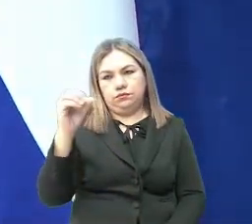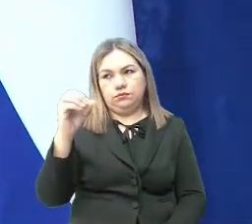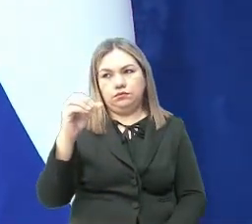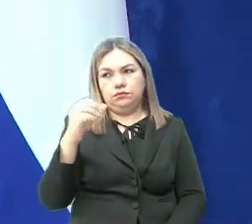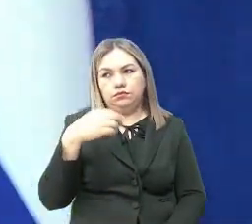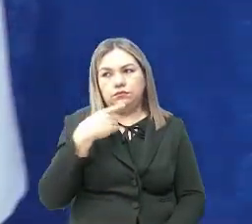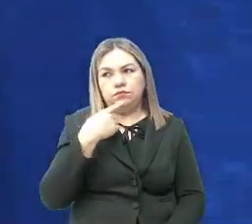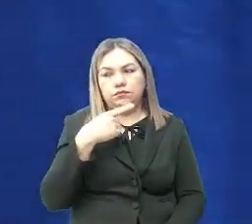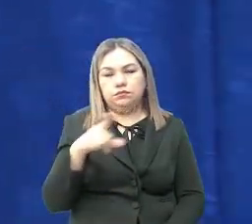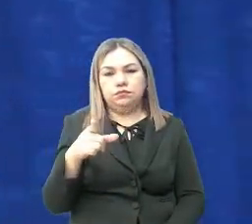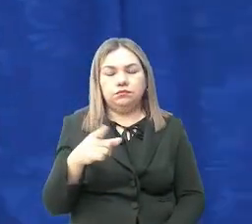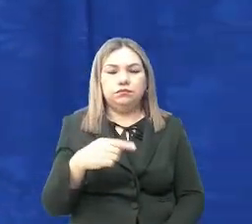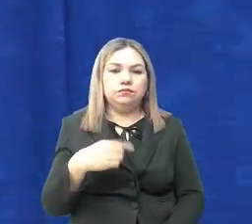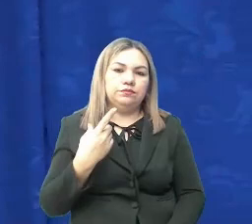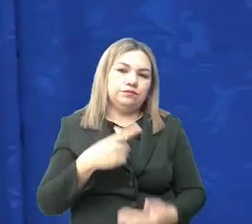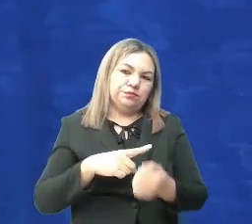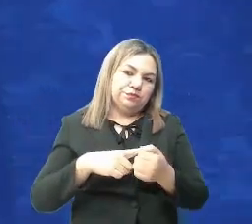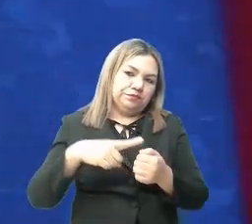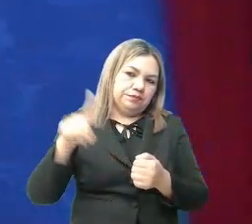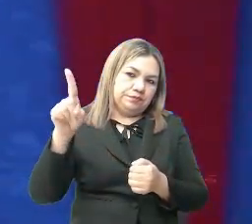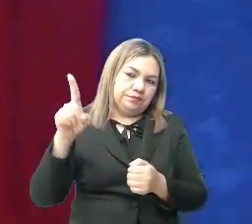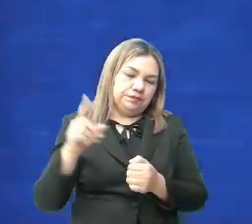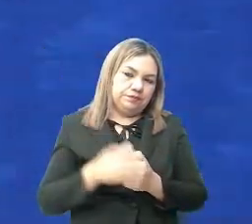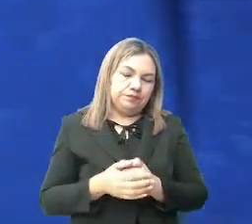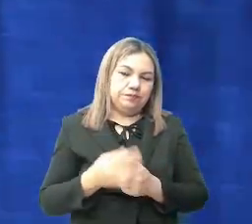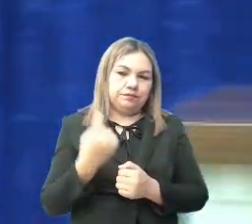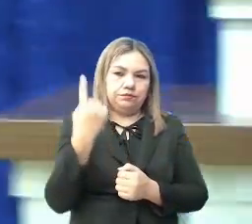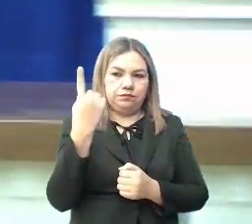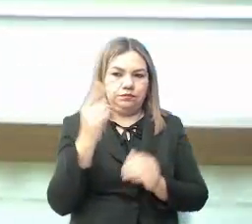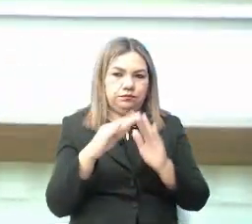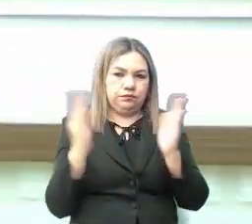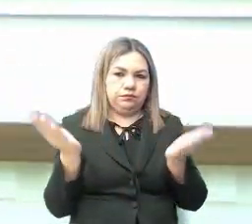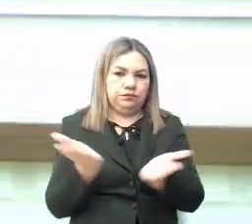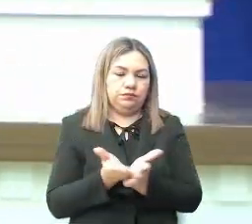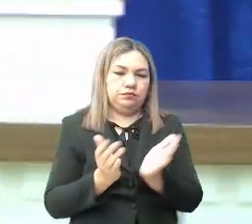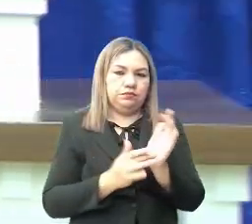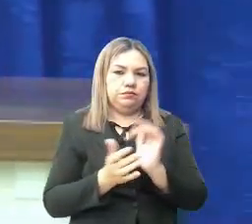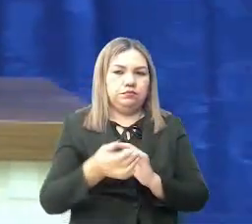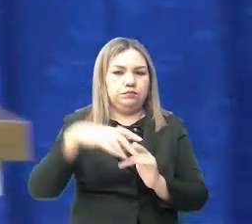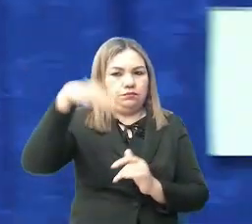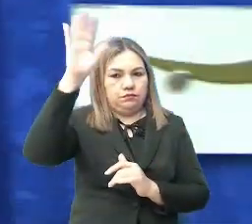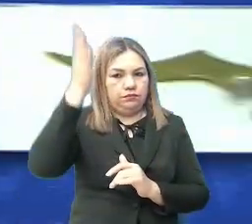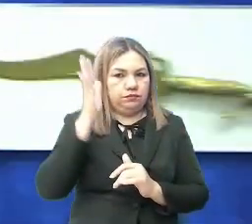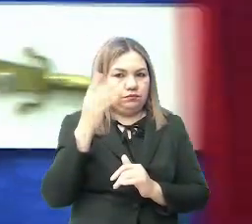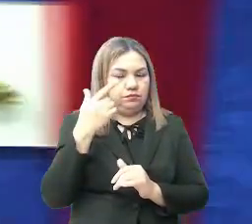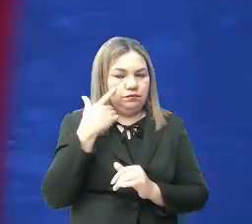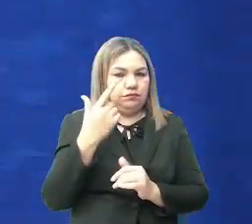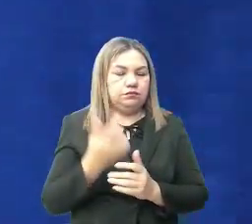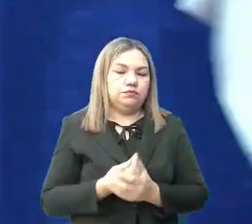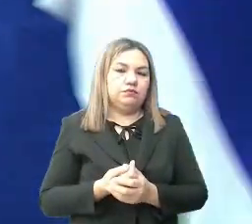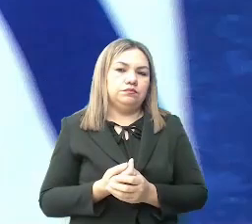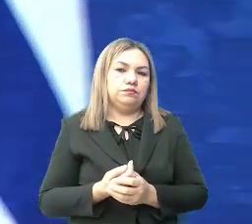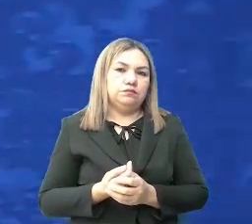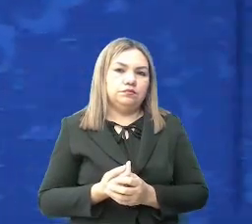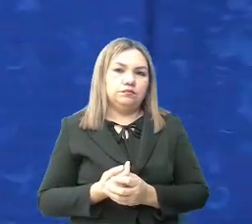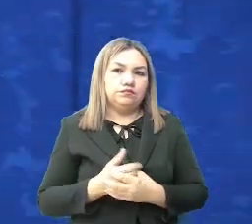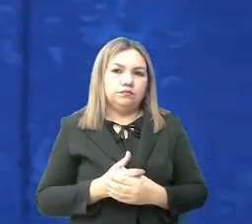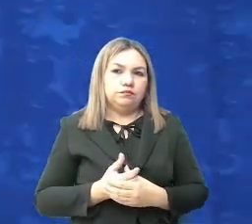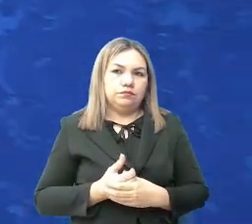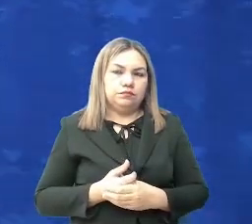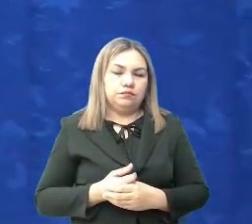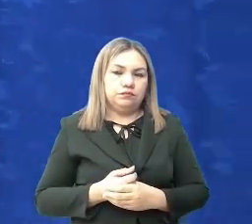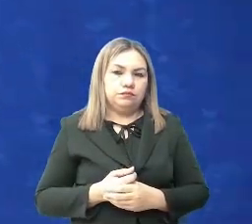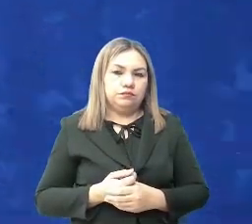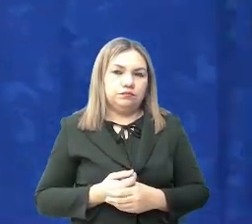Aob said to a gloom, I have a word of God for you.